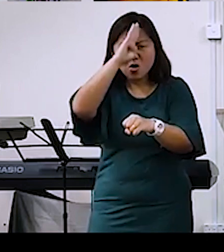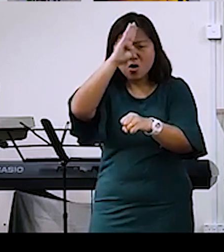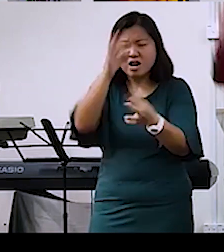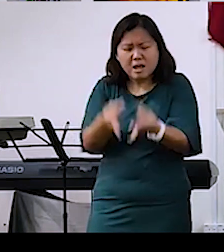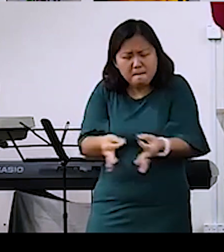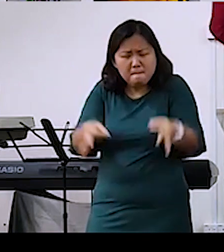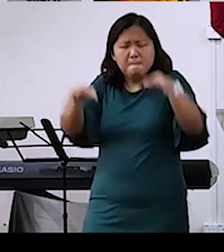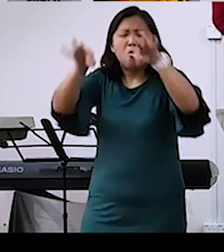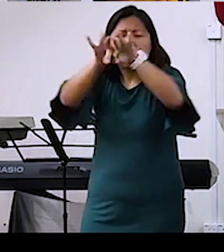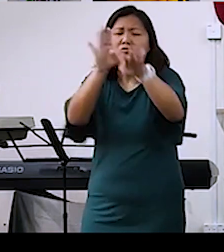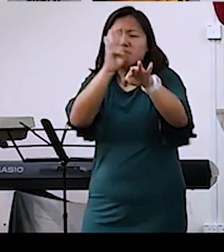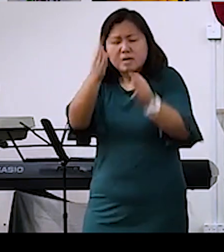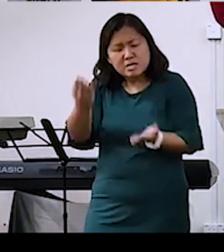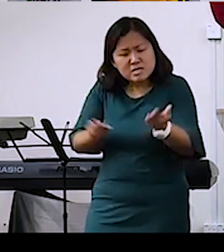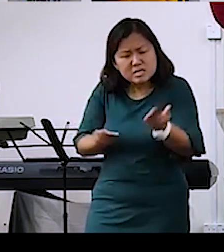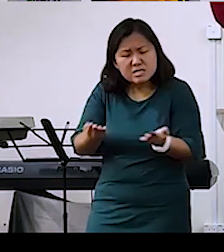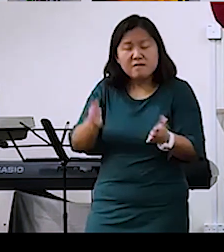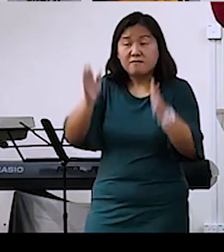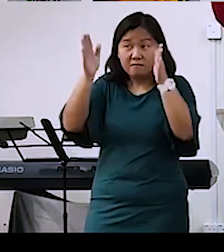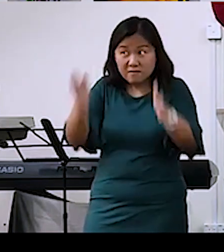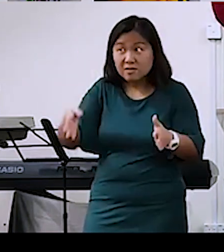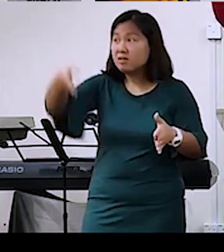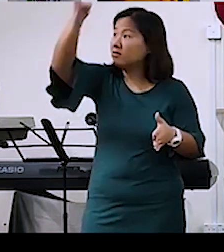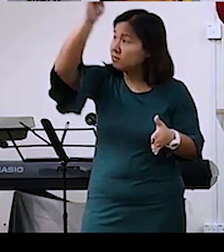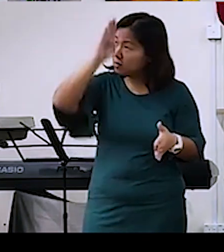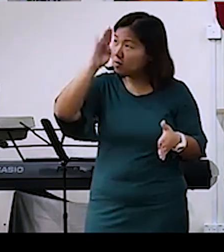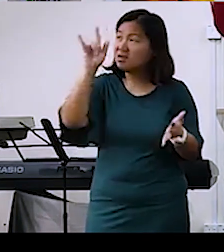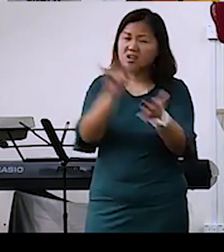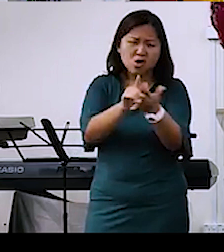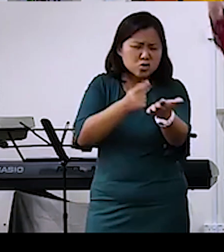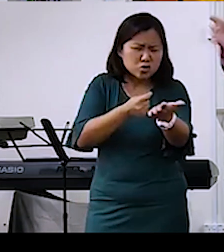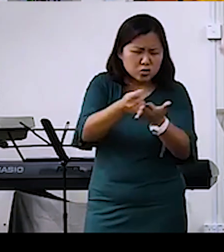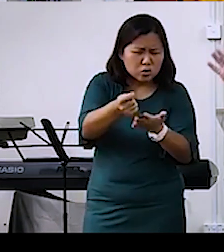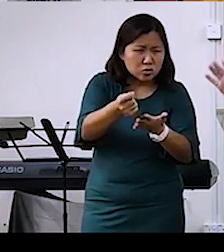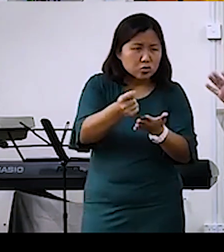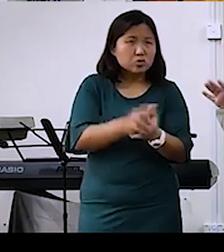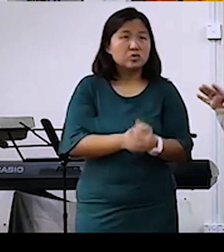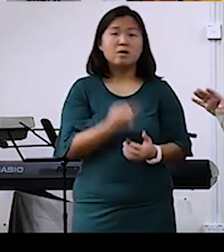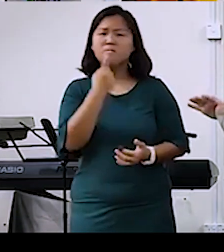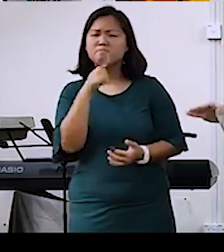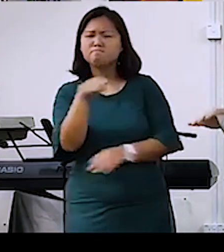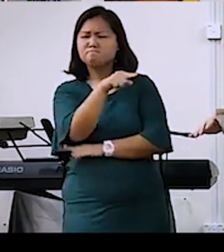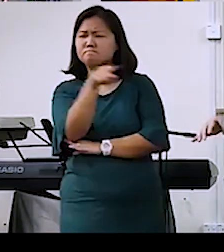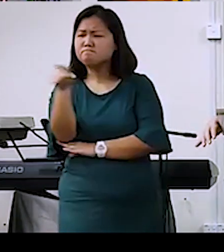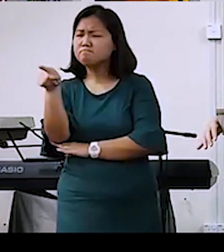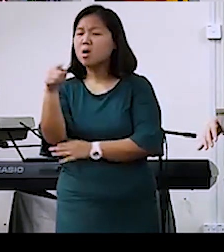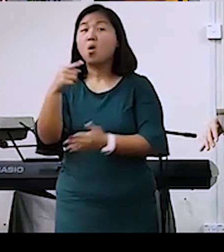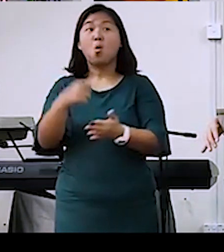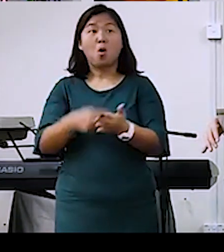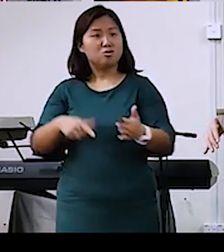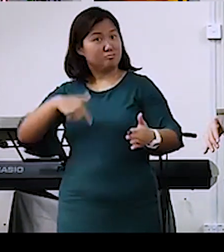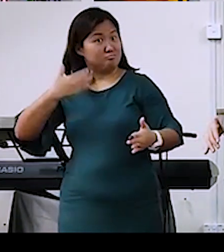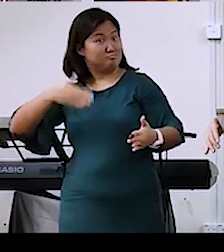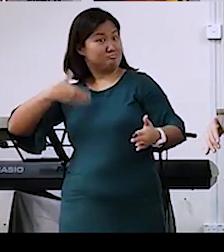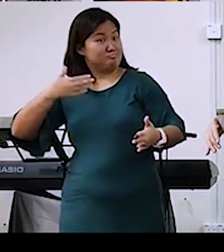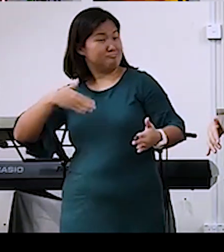of God. And who can say that's true? Come on. That's true. And the word of God tells us over and over. And telling you, brothers and sisters, what a joy. Being